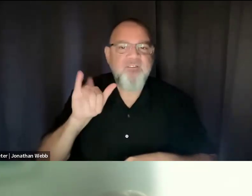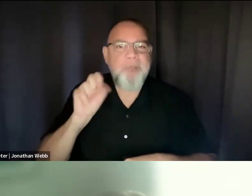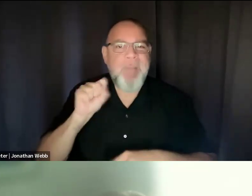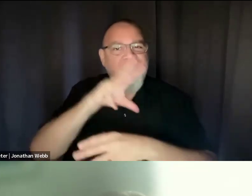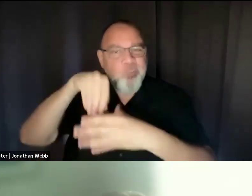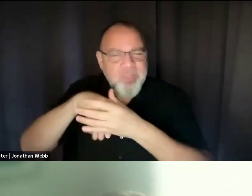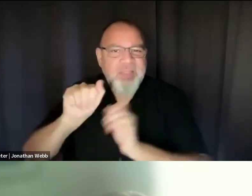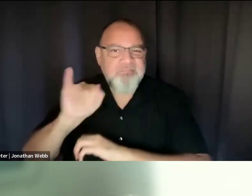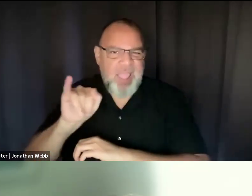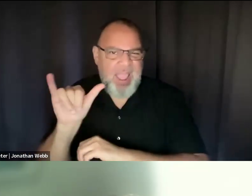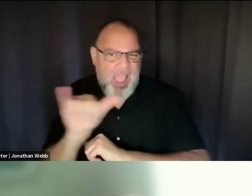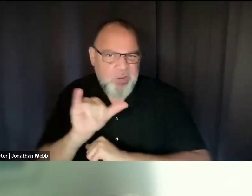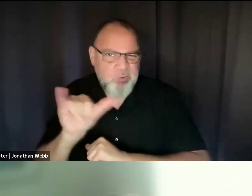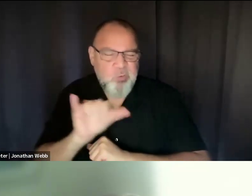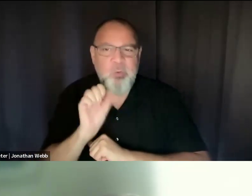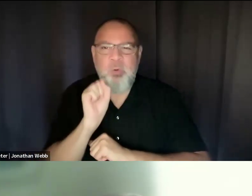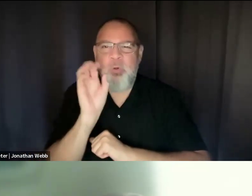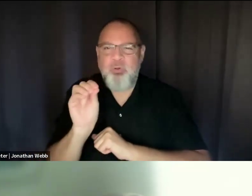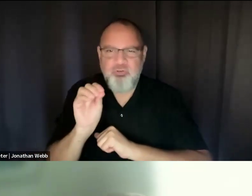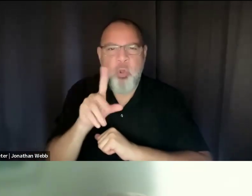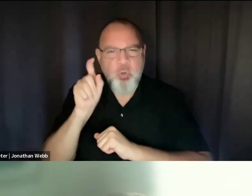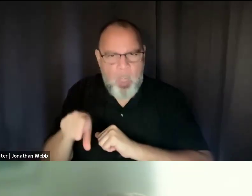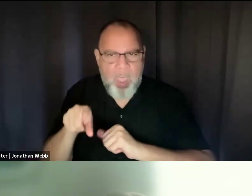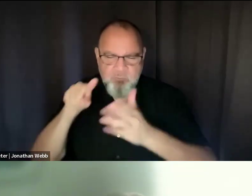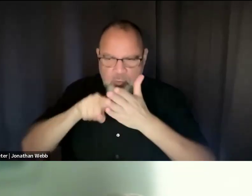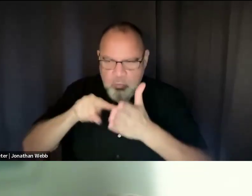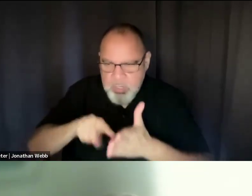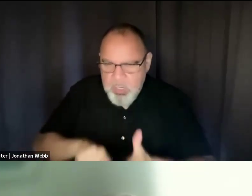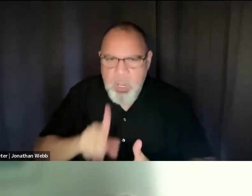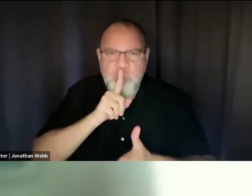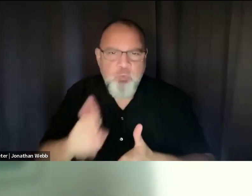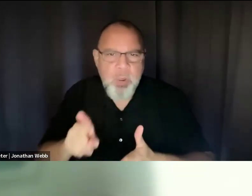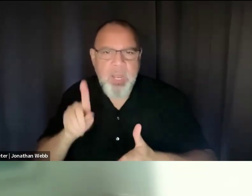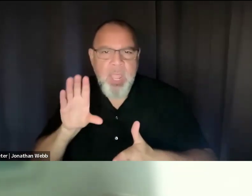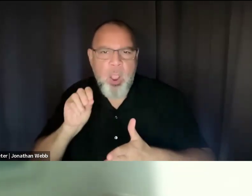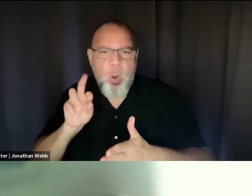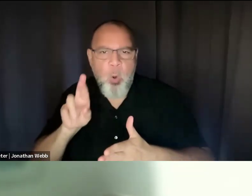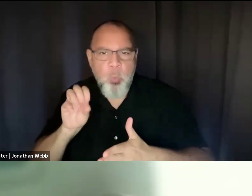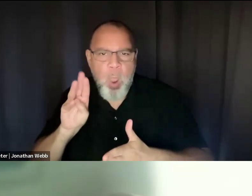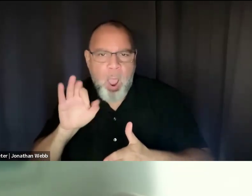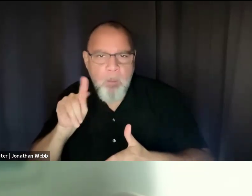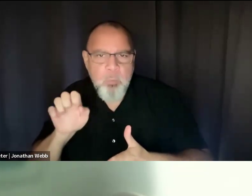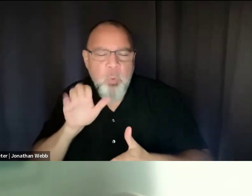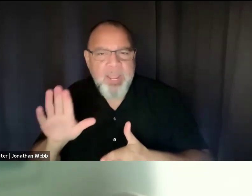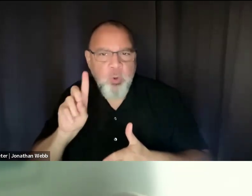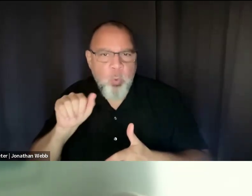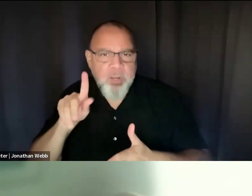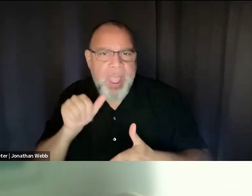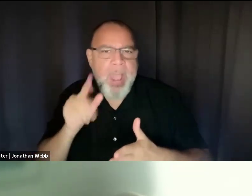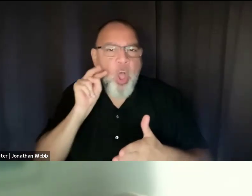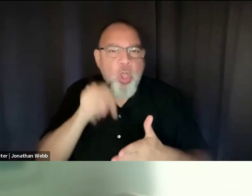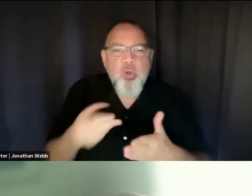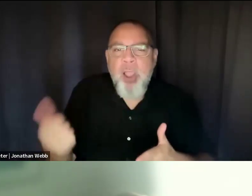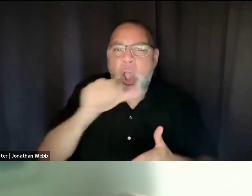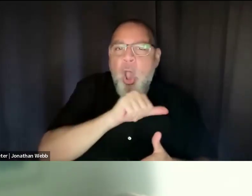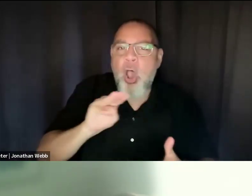as well. So that's part of also kind of digging in a little bit and corroborating your data, maybe checking different models. That becomes also a tool. But